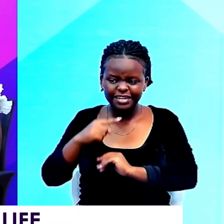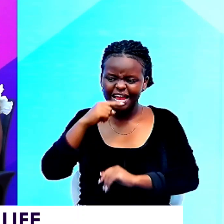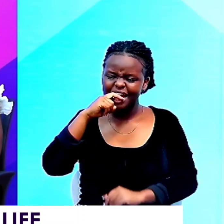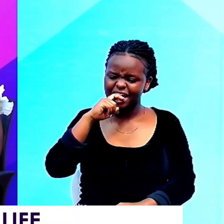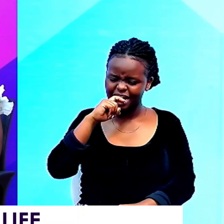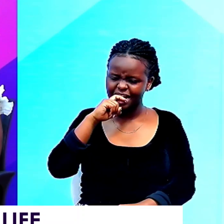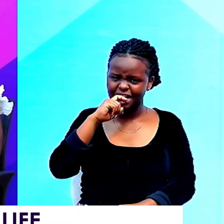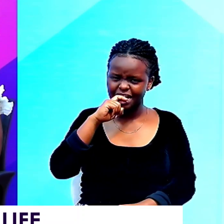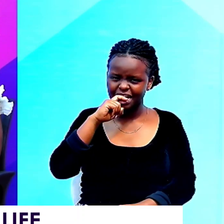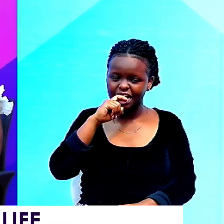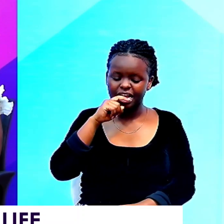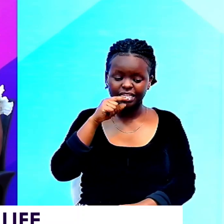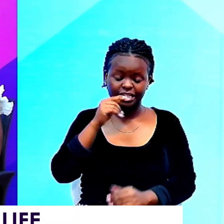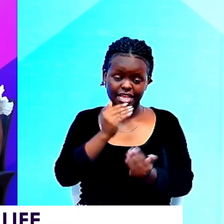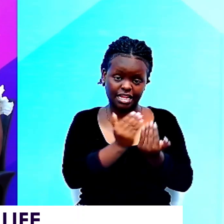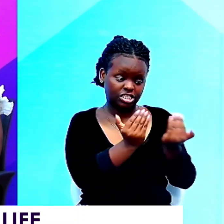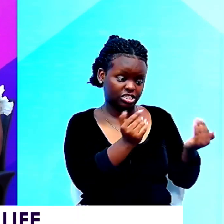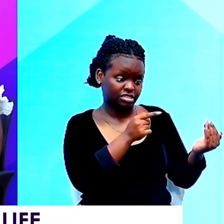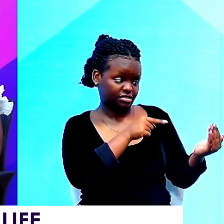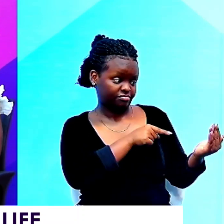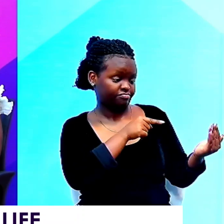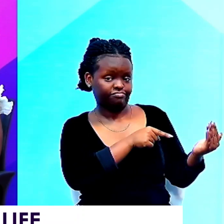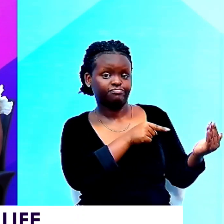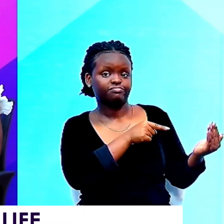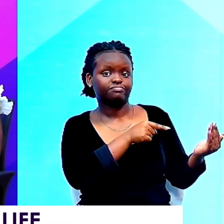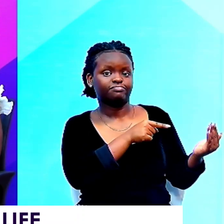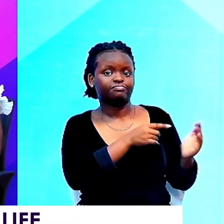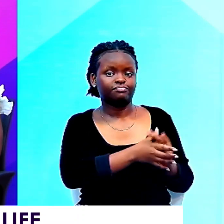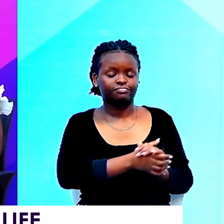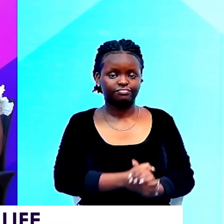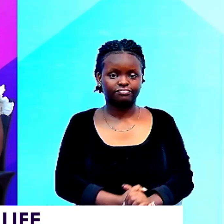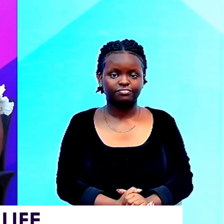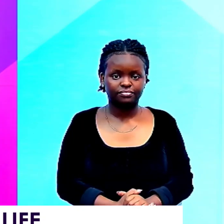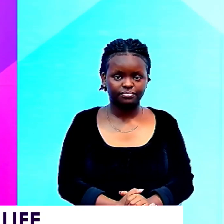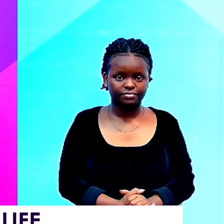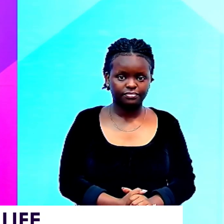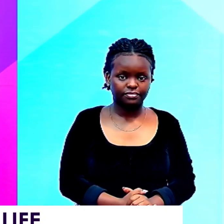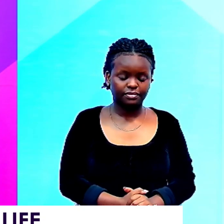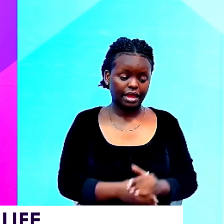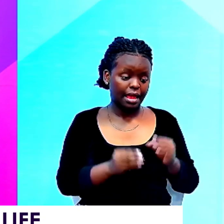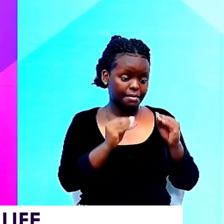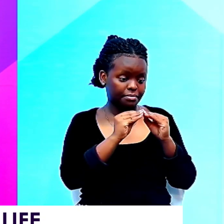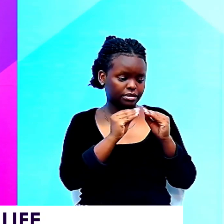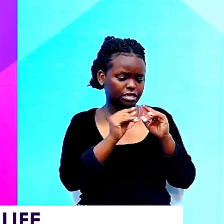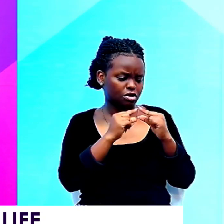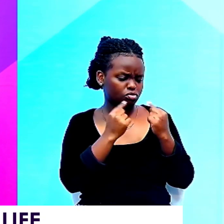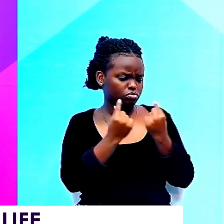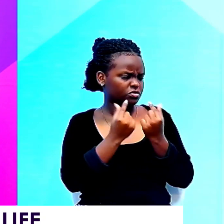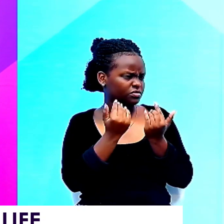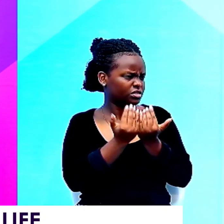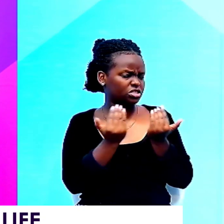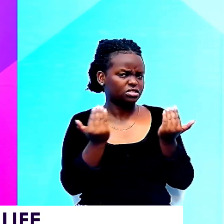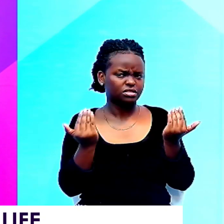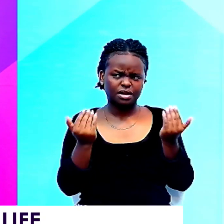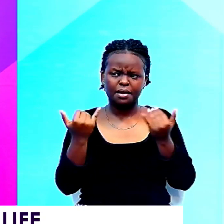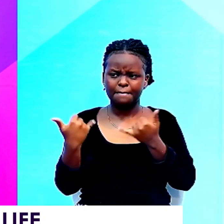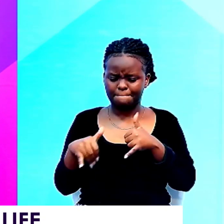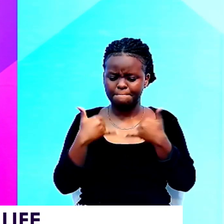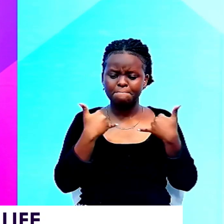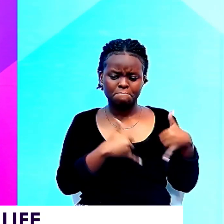very siblings. Whoa. I met a group of children